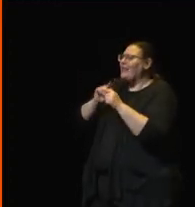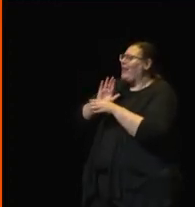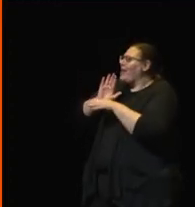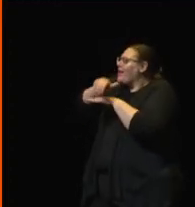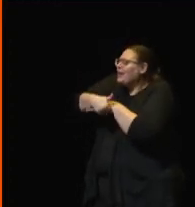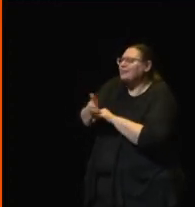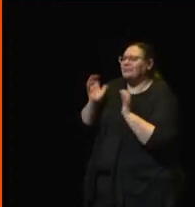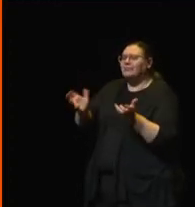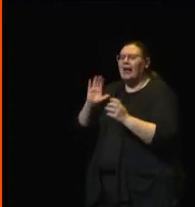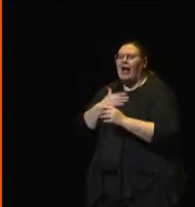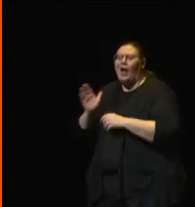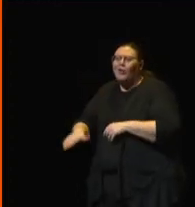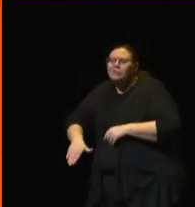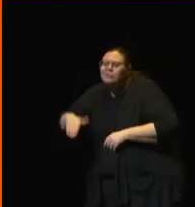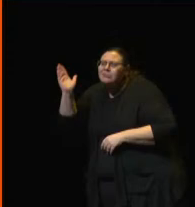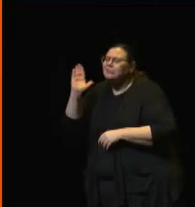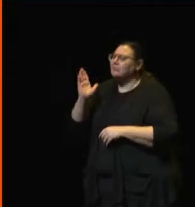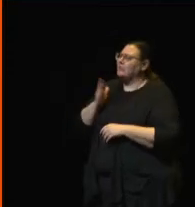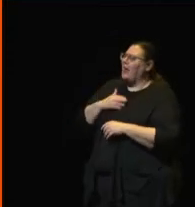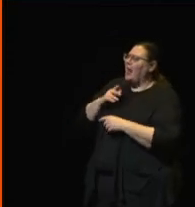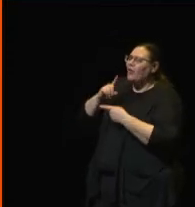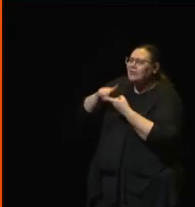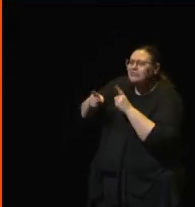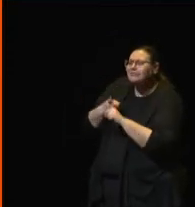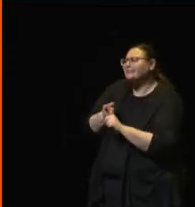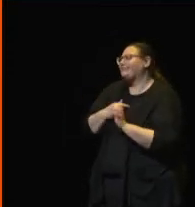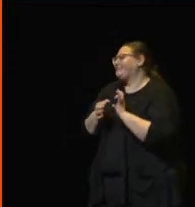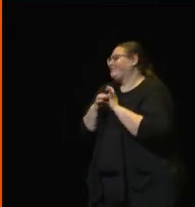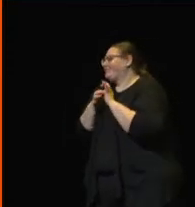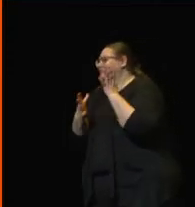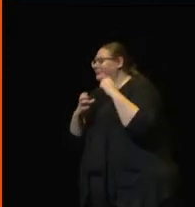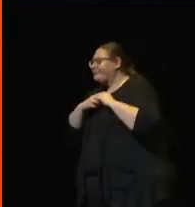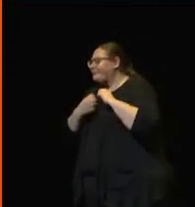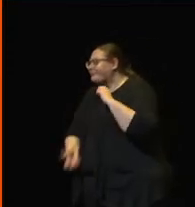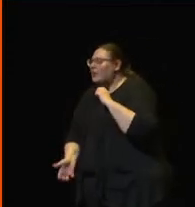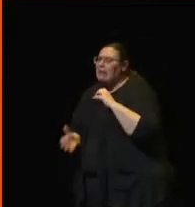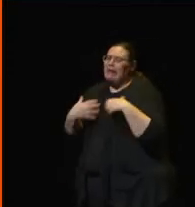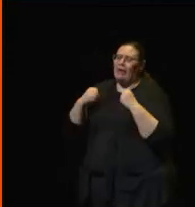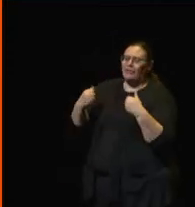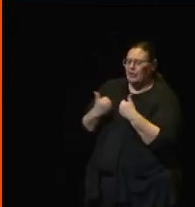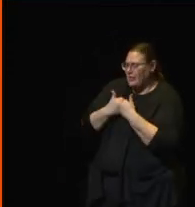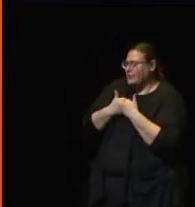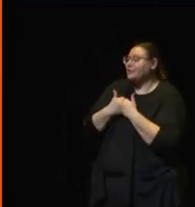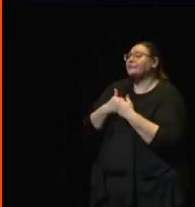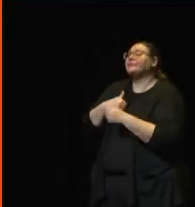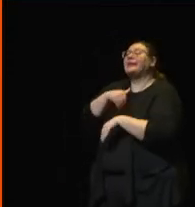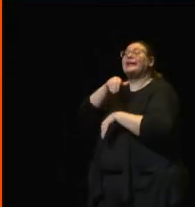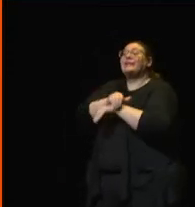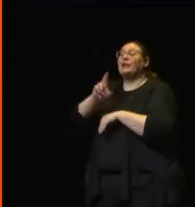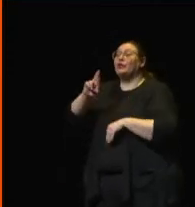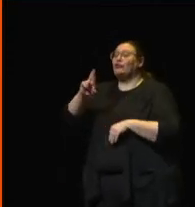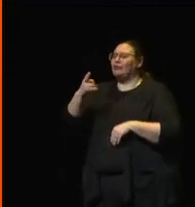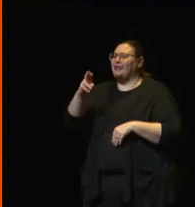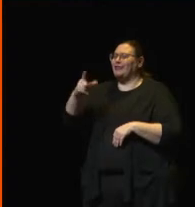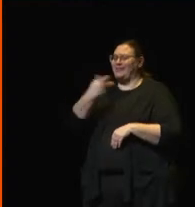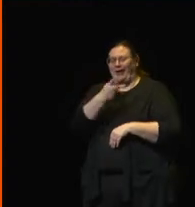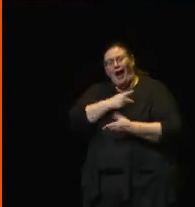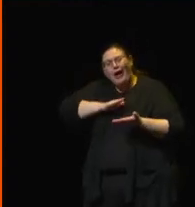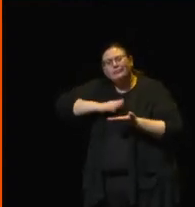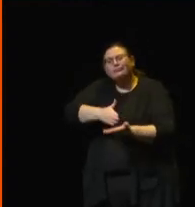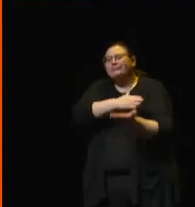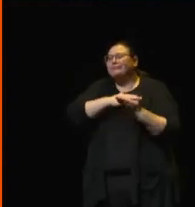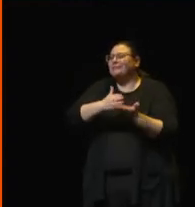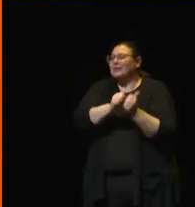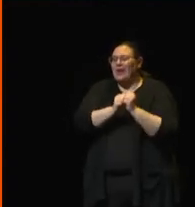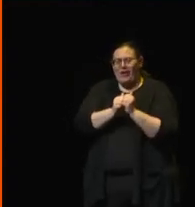our friendships, our heartbreaks, our health challenges. And then in the evenings, Rachel and I cooked dinners together, and quickly I